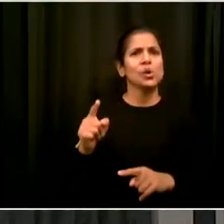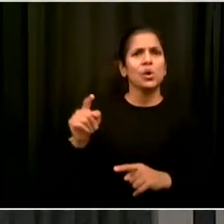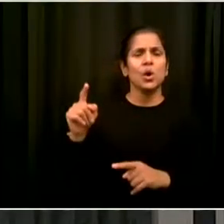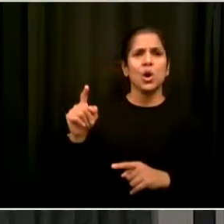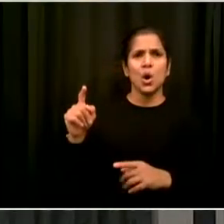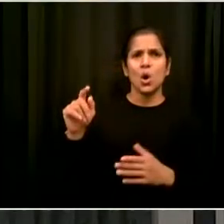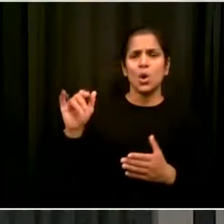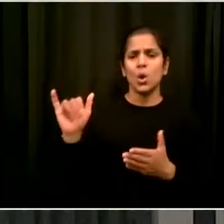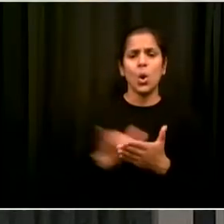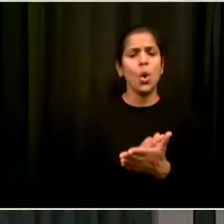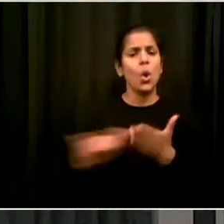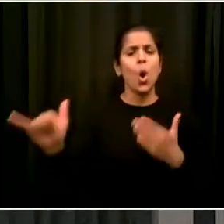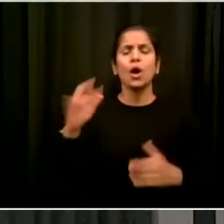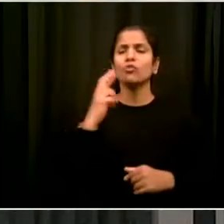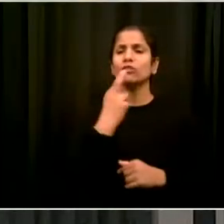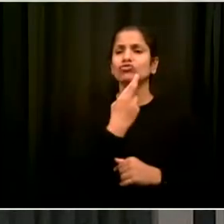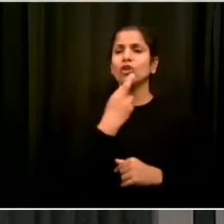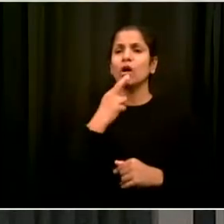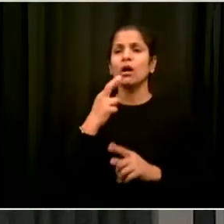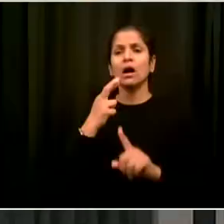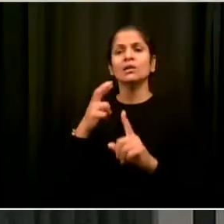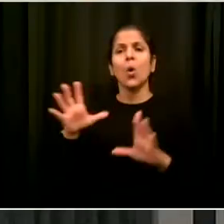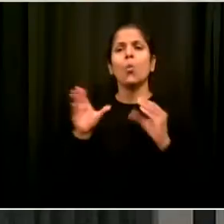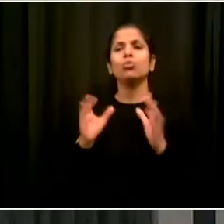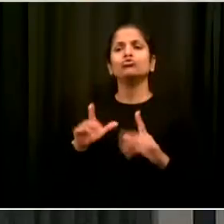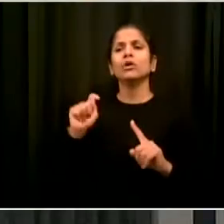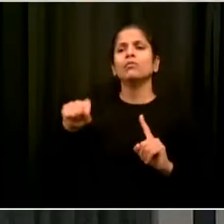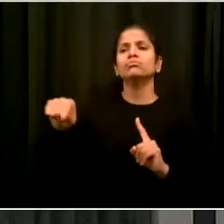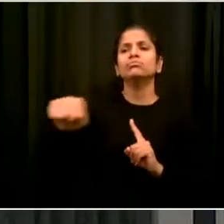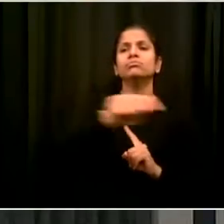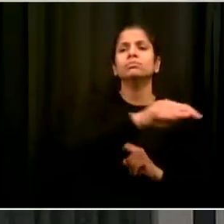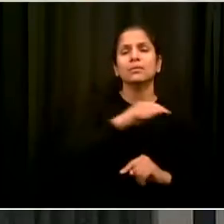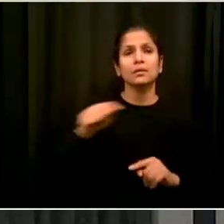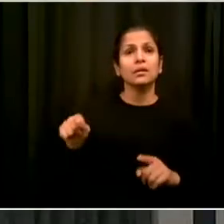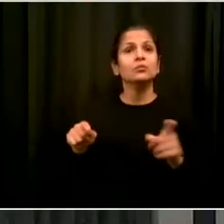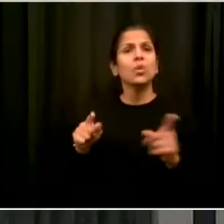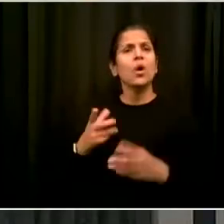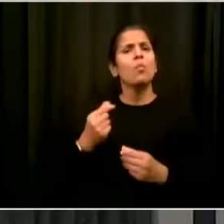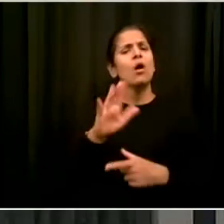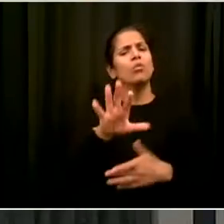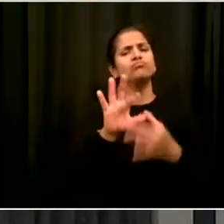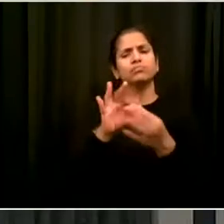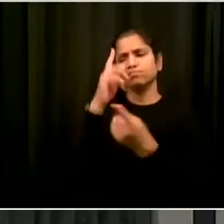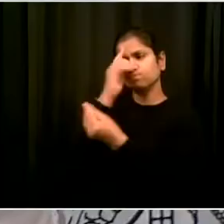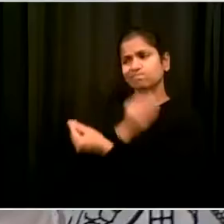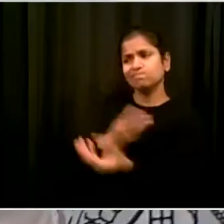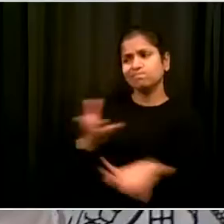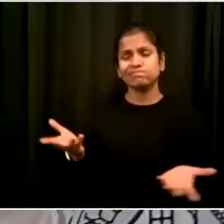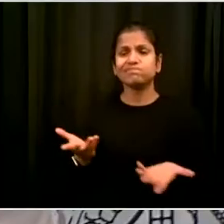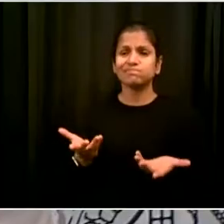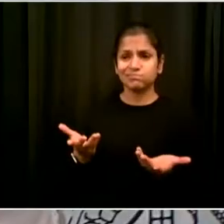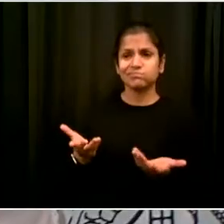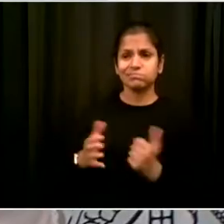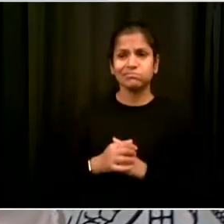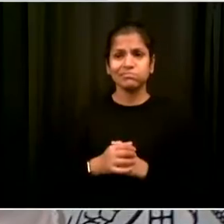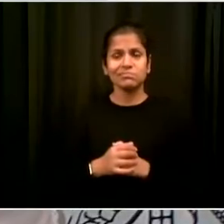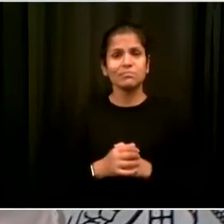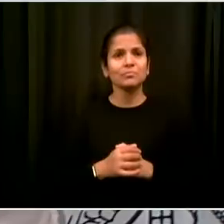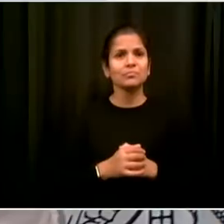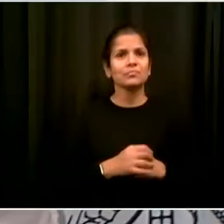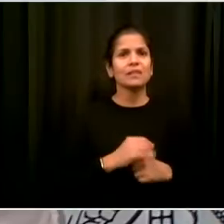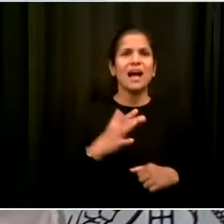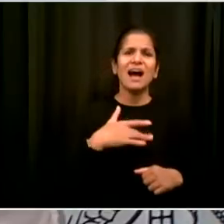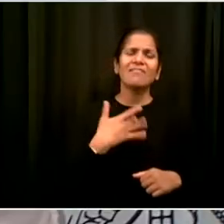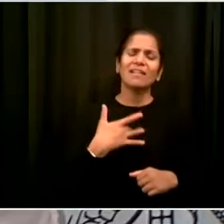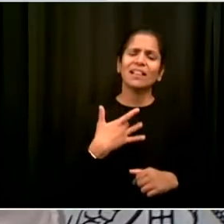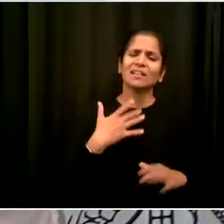business over this next period of time where they're closed? What do you say to them? I feel tremendous empathy for restaurant owners. A lot of